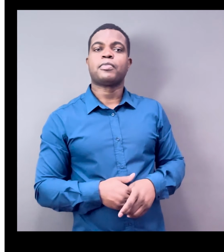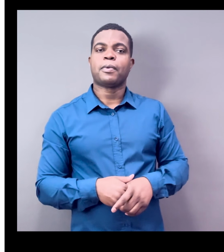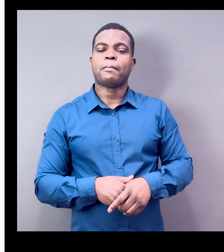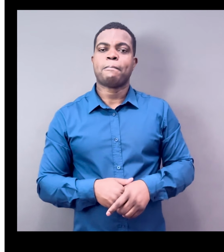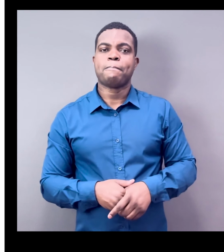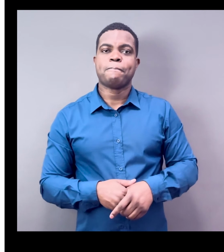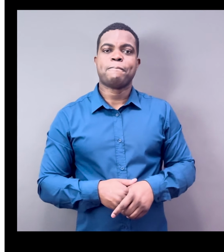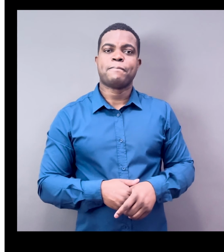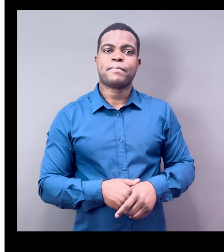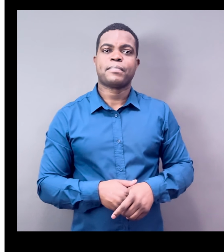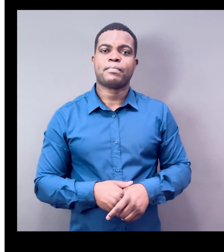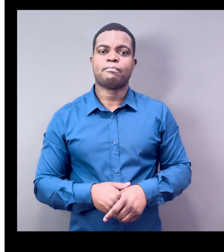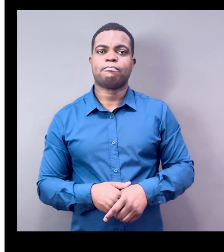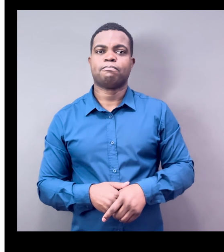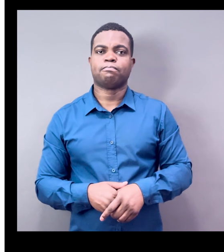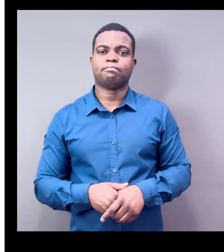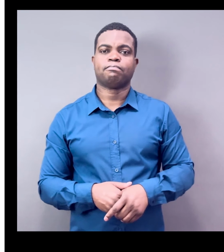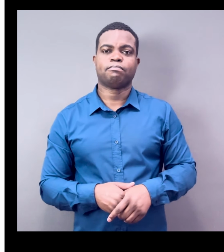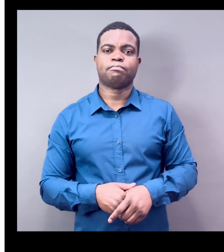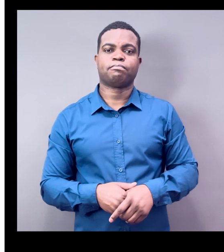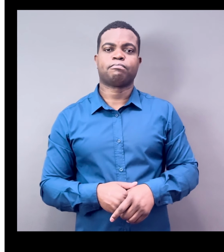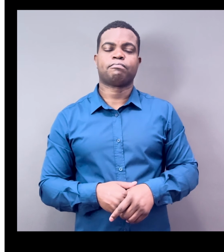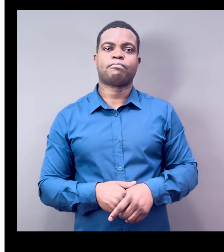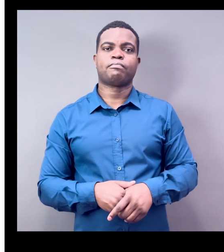officials falling under